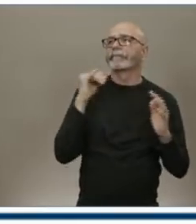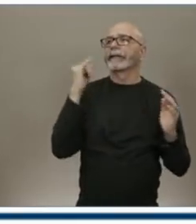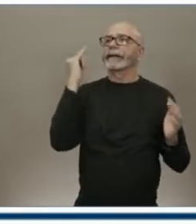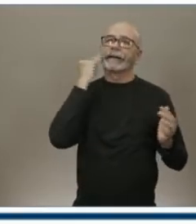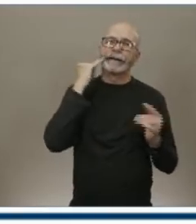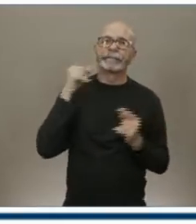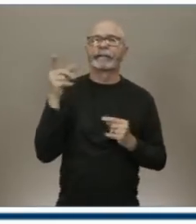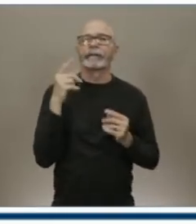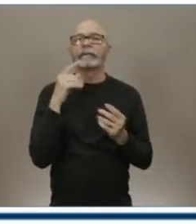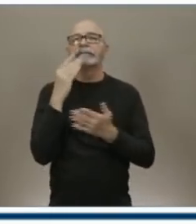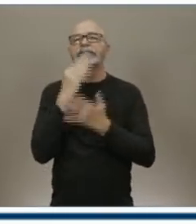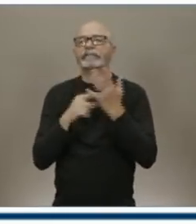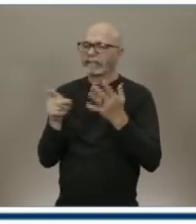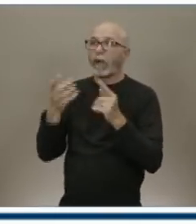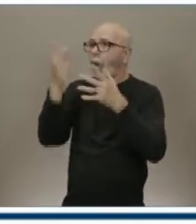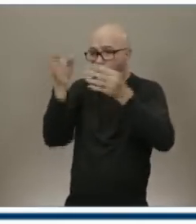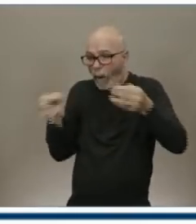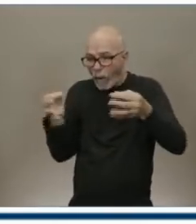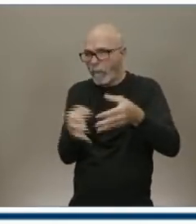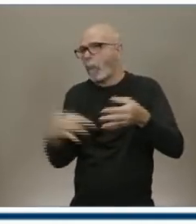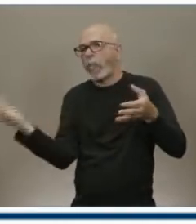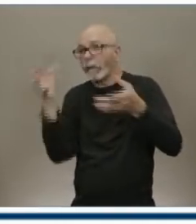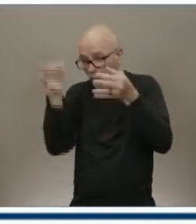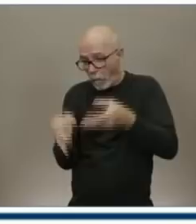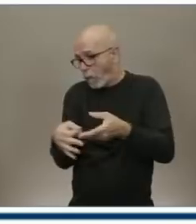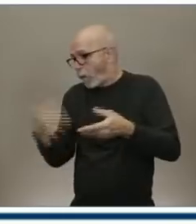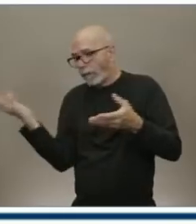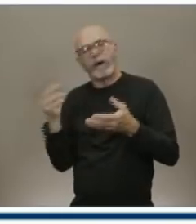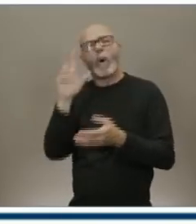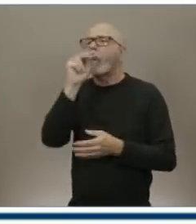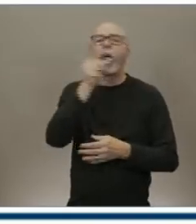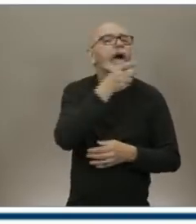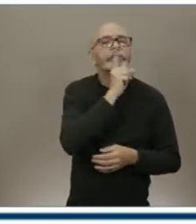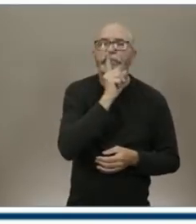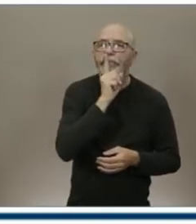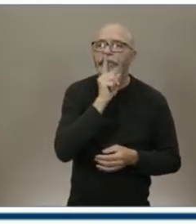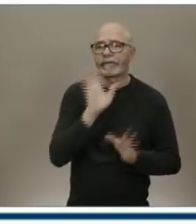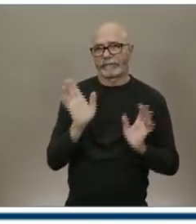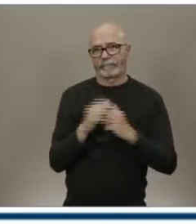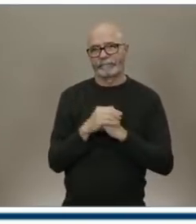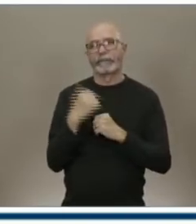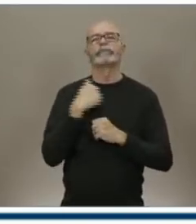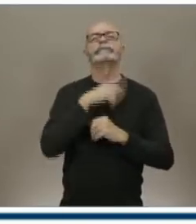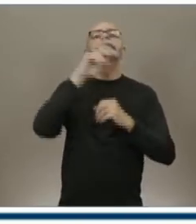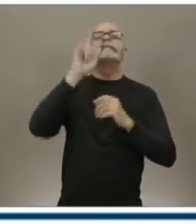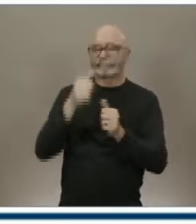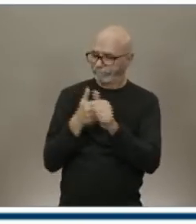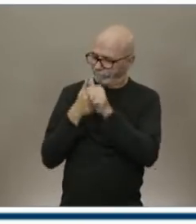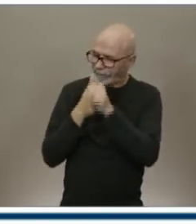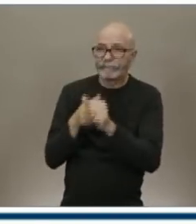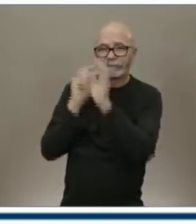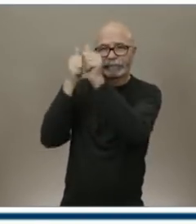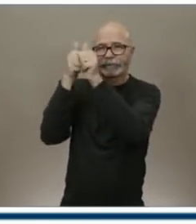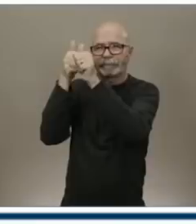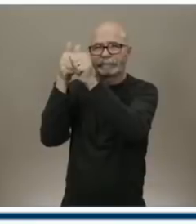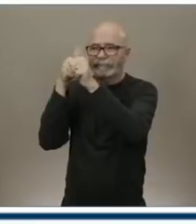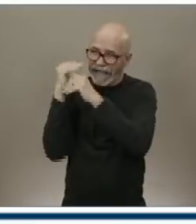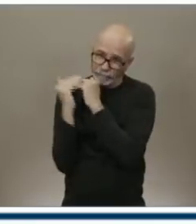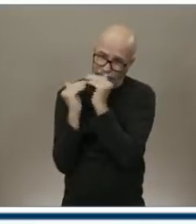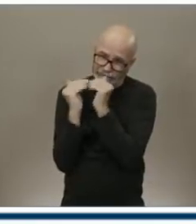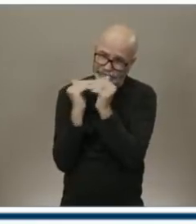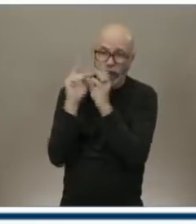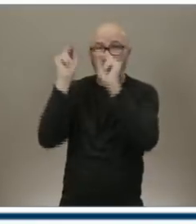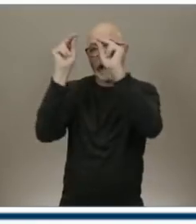along that regulatory process were shortcut or changed. We have this vaccine, or any of the